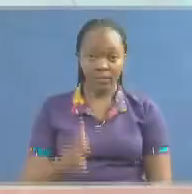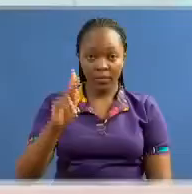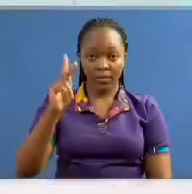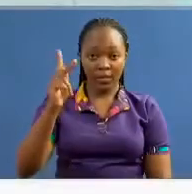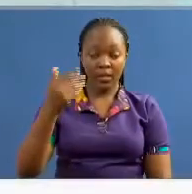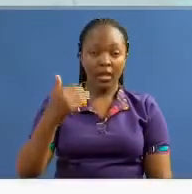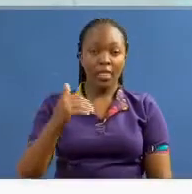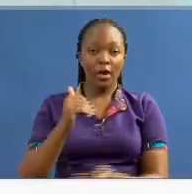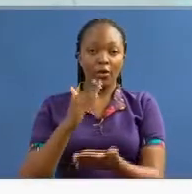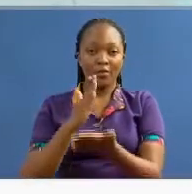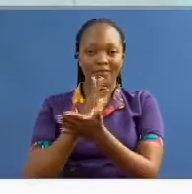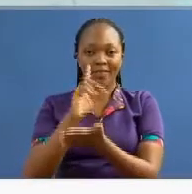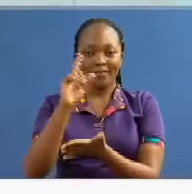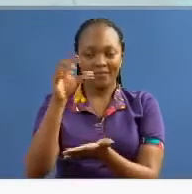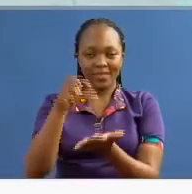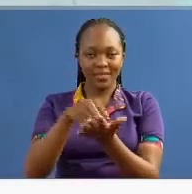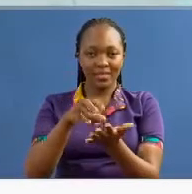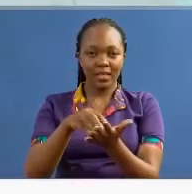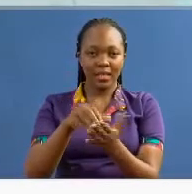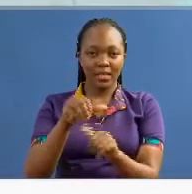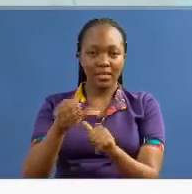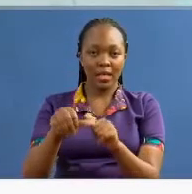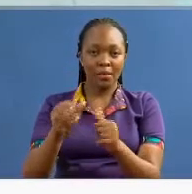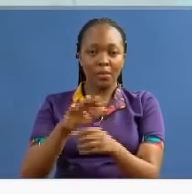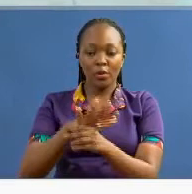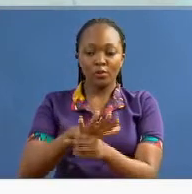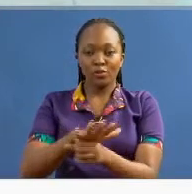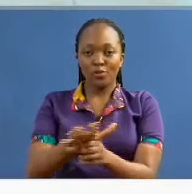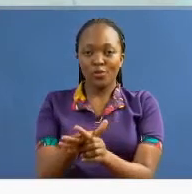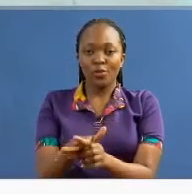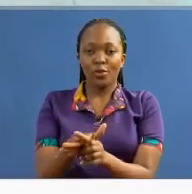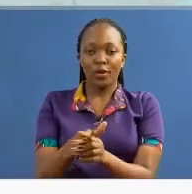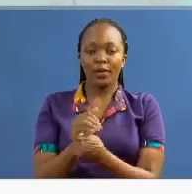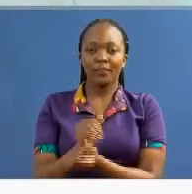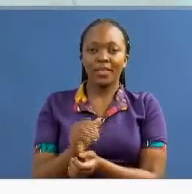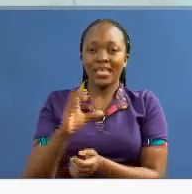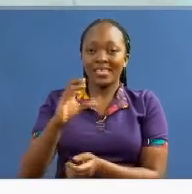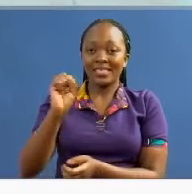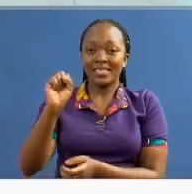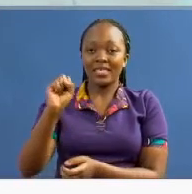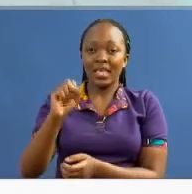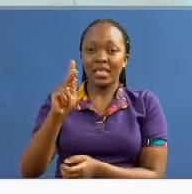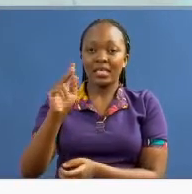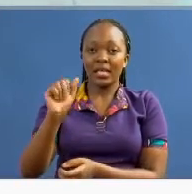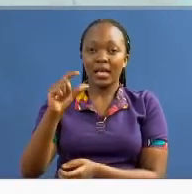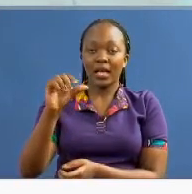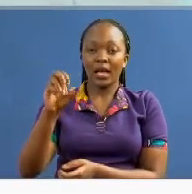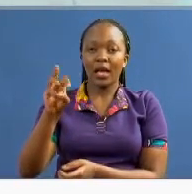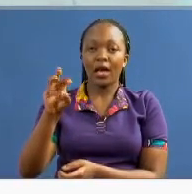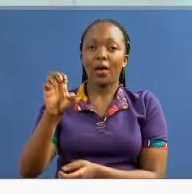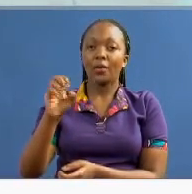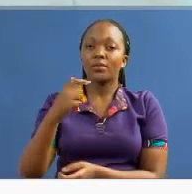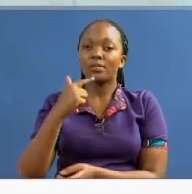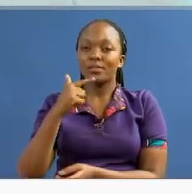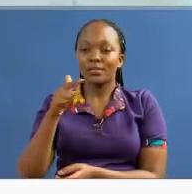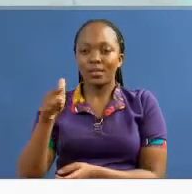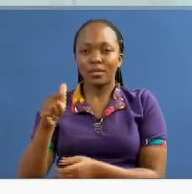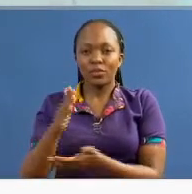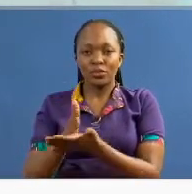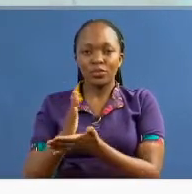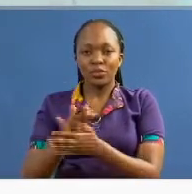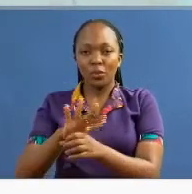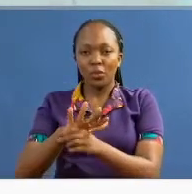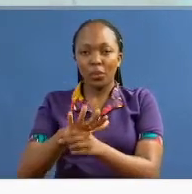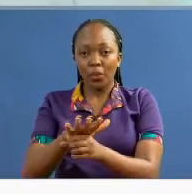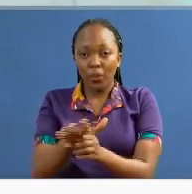Kenya has confirmed its first case of COVID-19. Health CS Mutahi Kagwe has revealed the virus has been confirmed on a